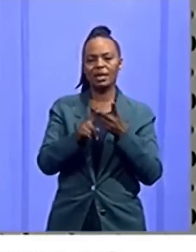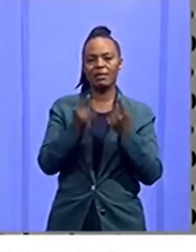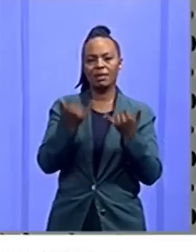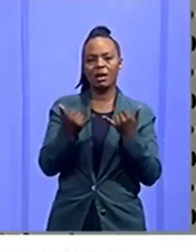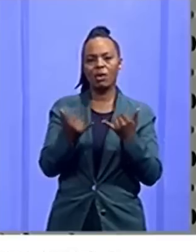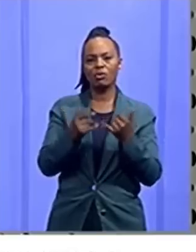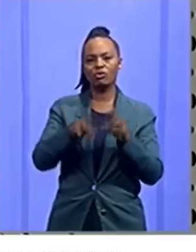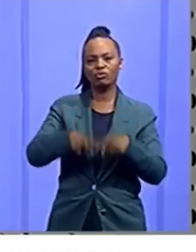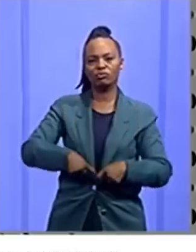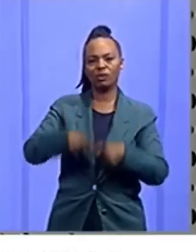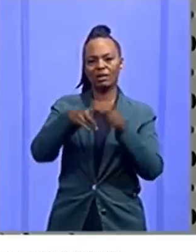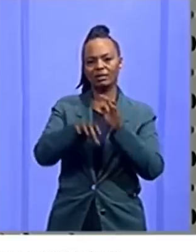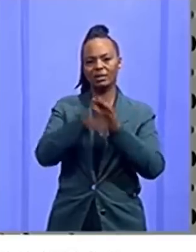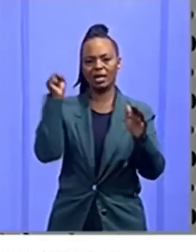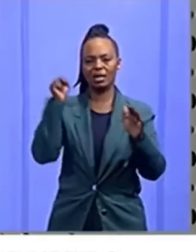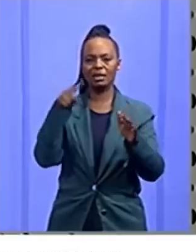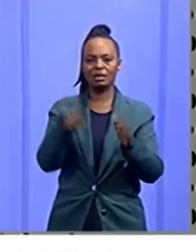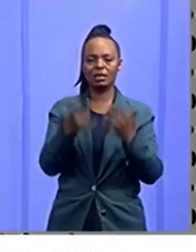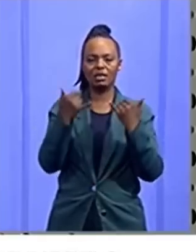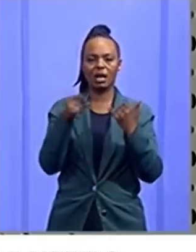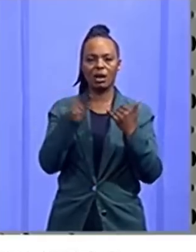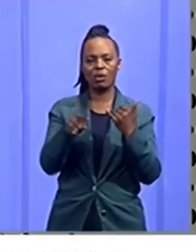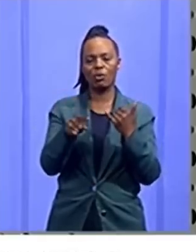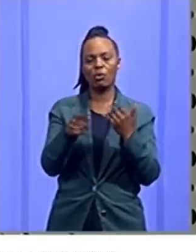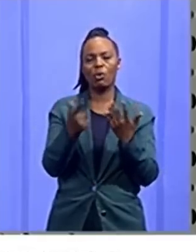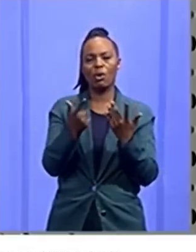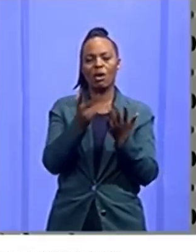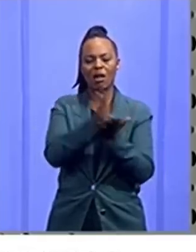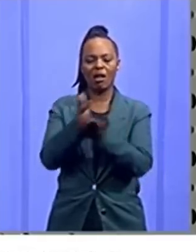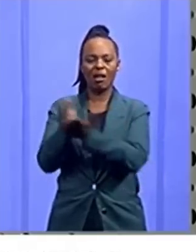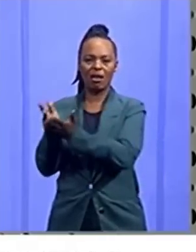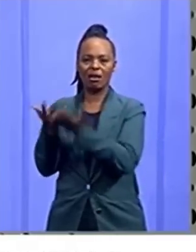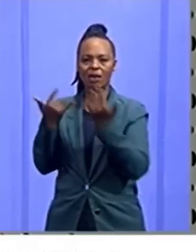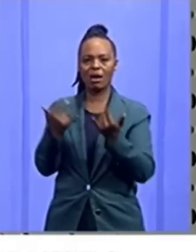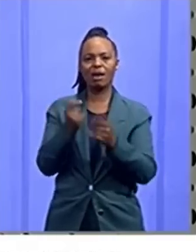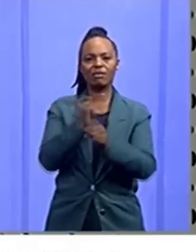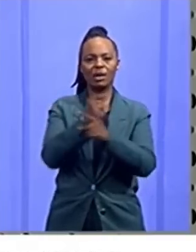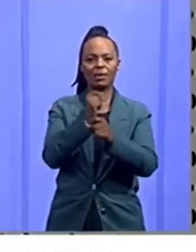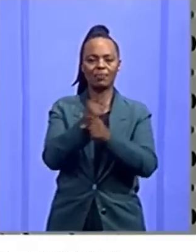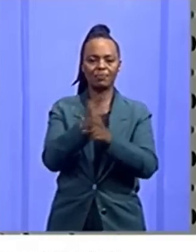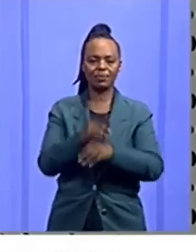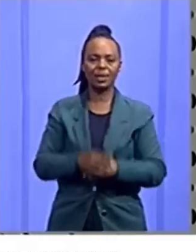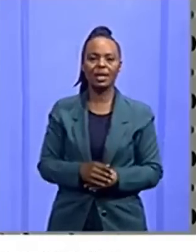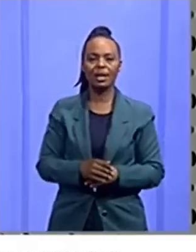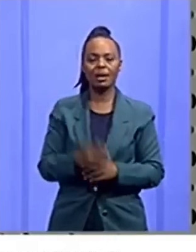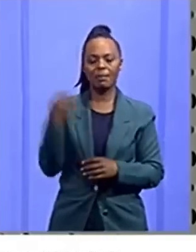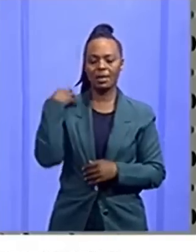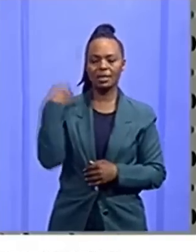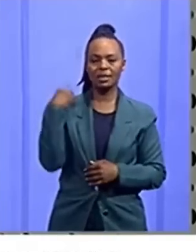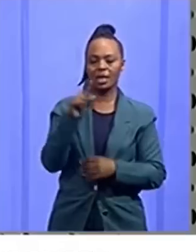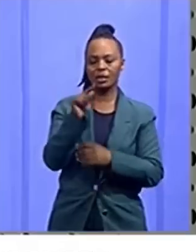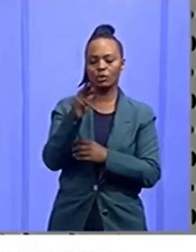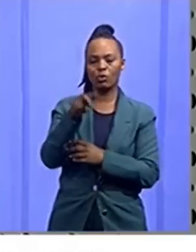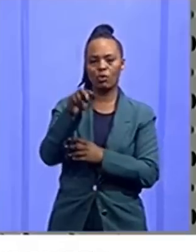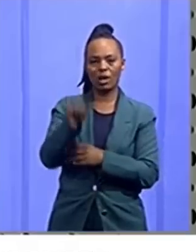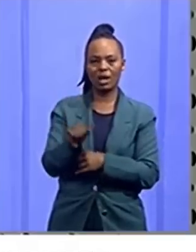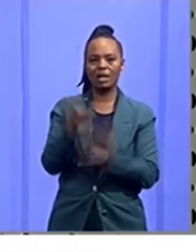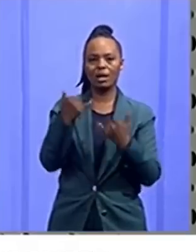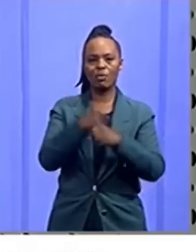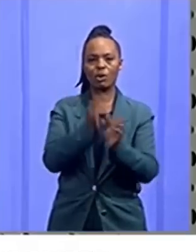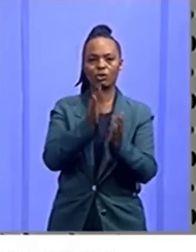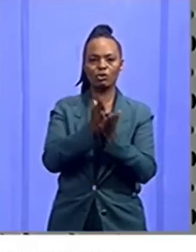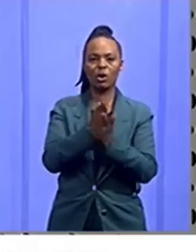of vehicles. And Cabinet has directed the Minister of Transport, Minister Cindy Chikunga, to ensure that any taxi